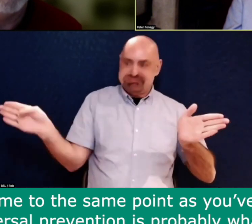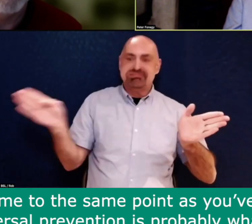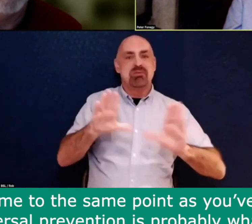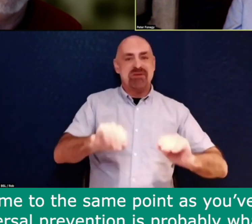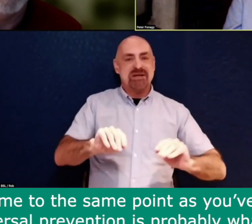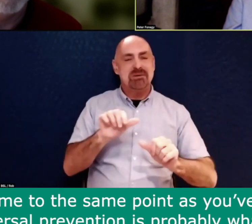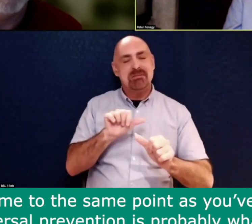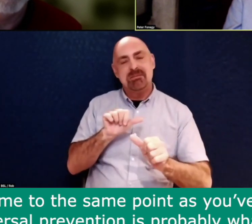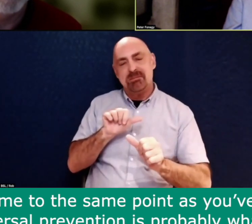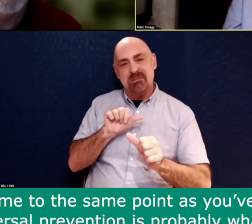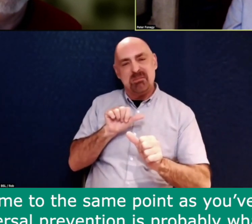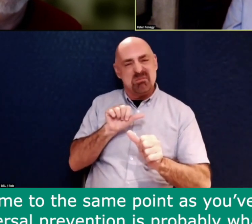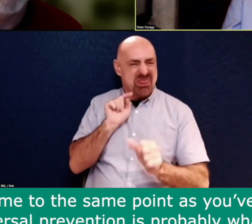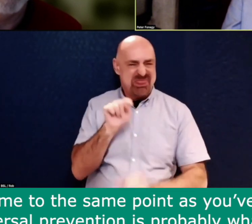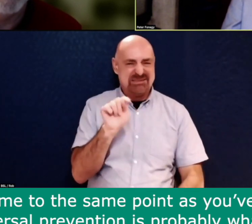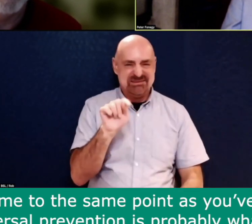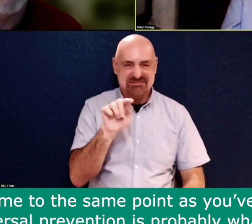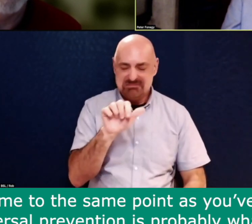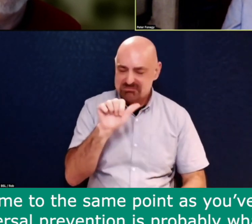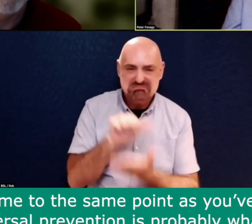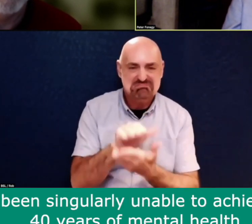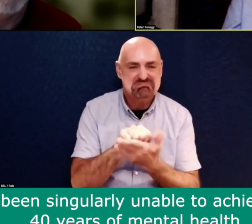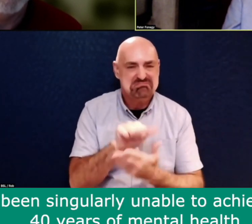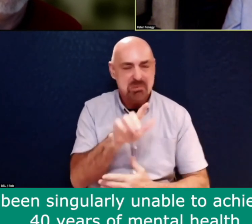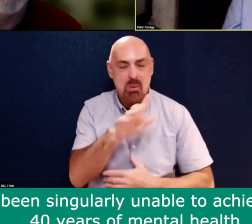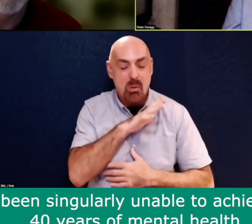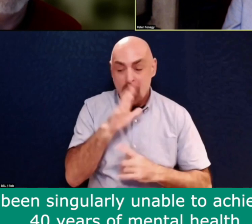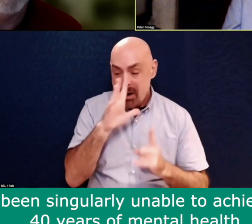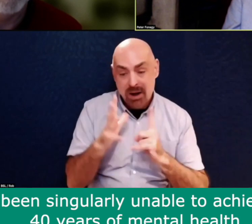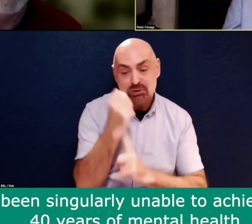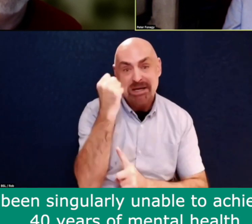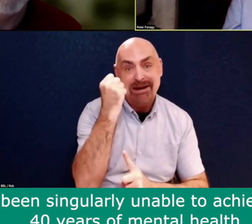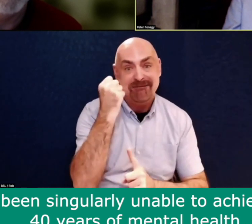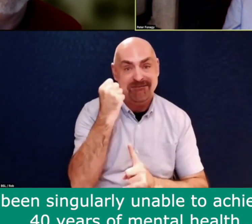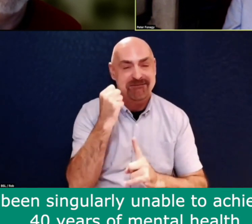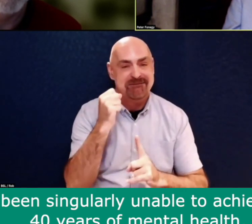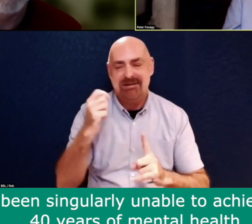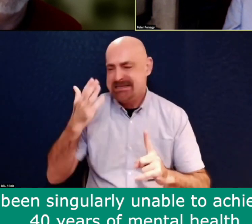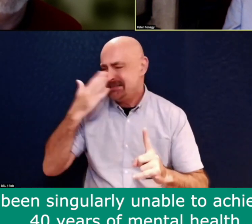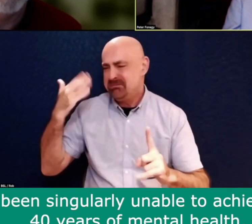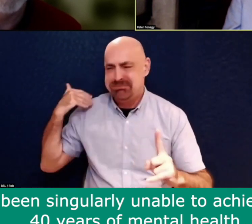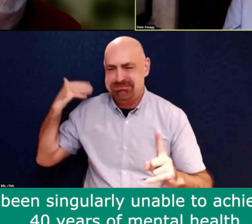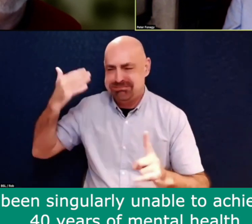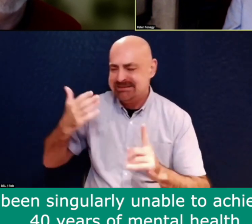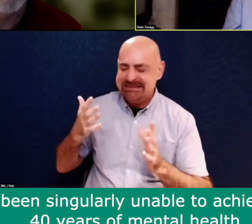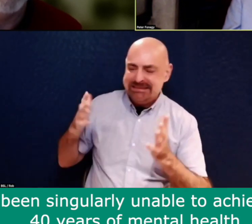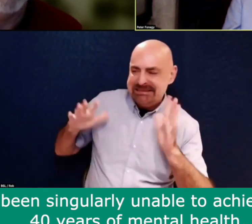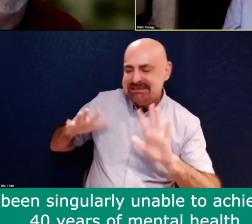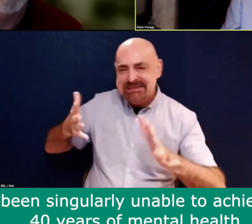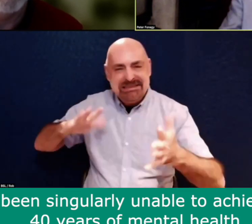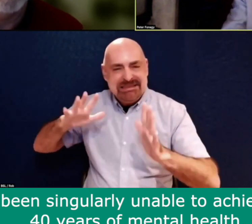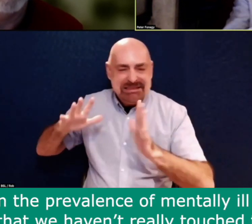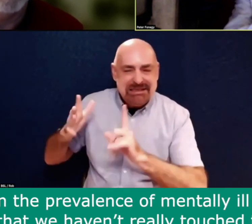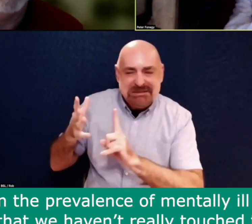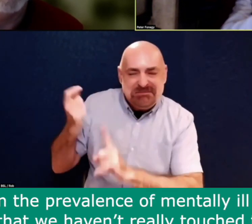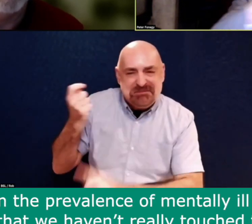probably what will achieve what we have been singularly unable to achieve over the past 40 years of mental health,